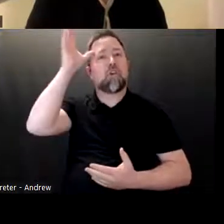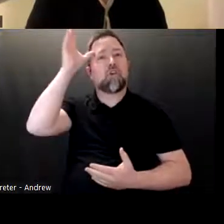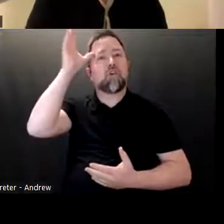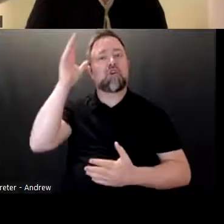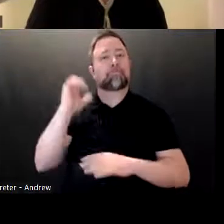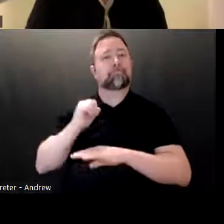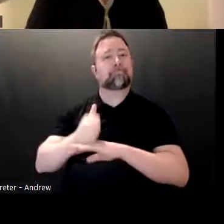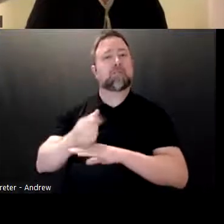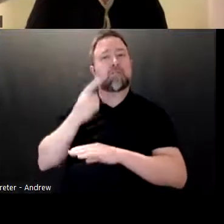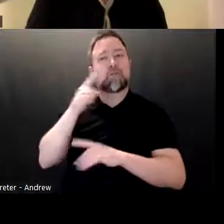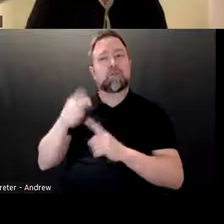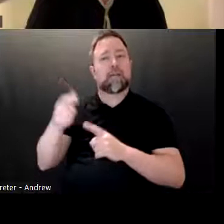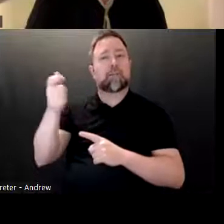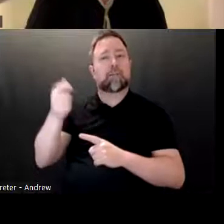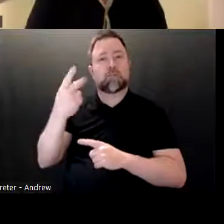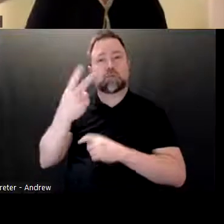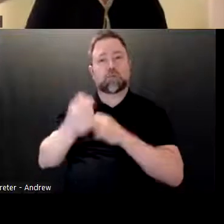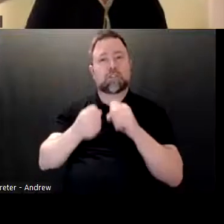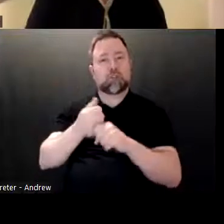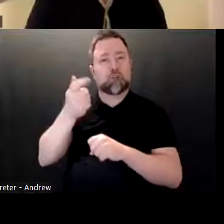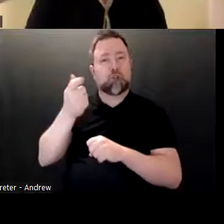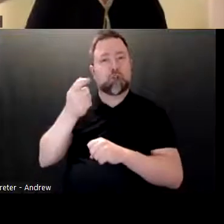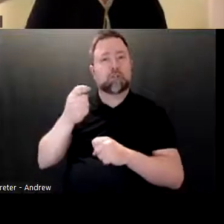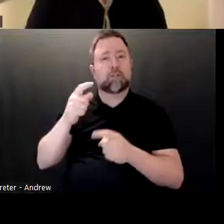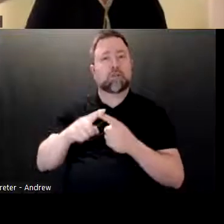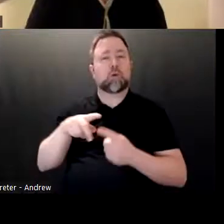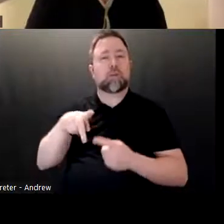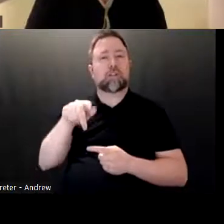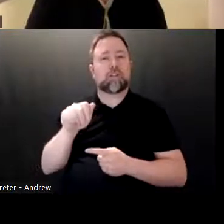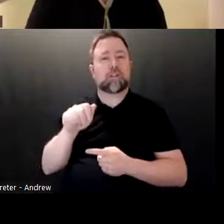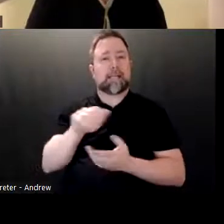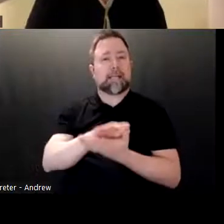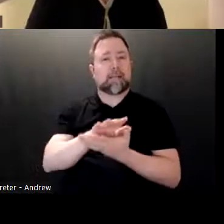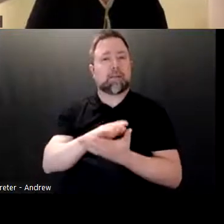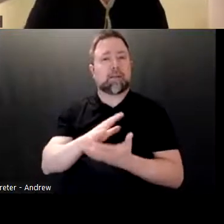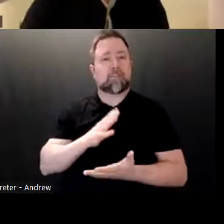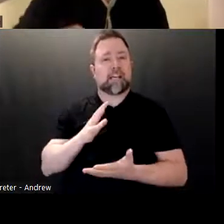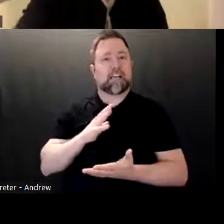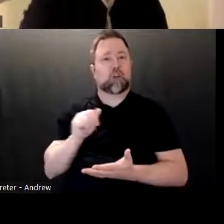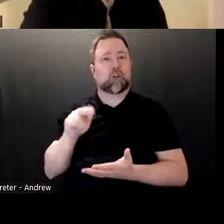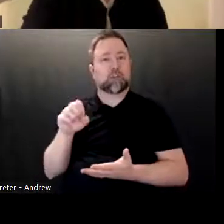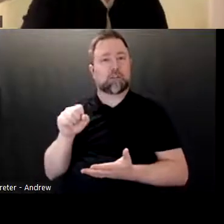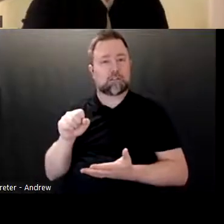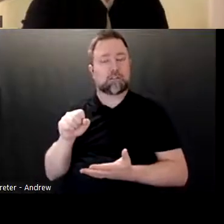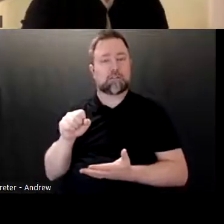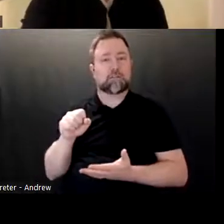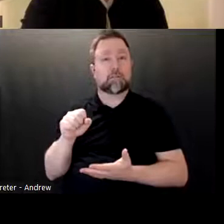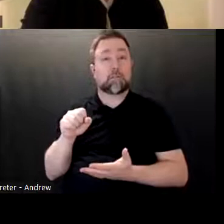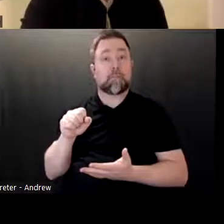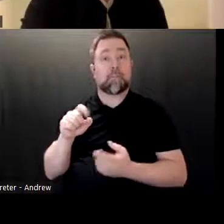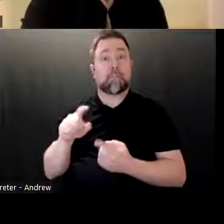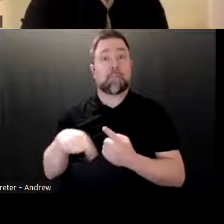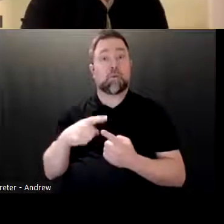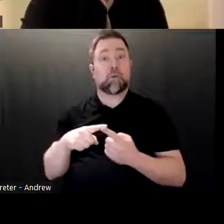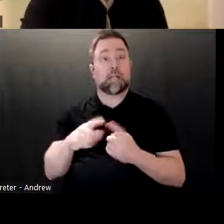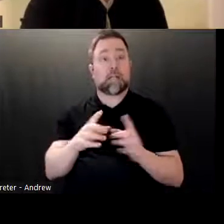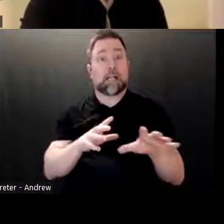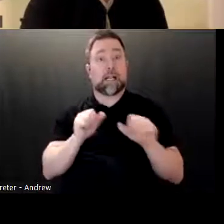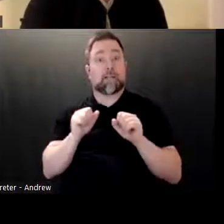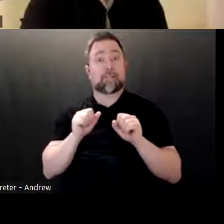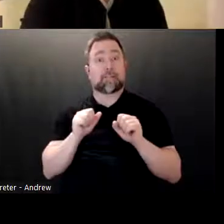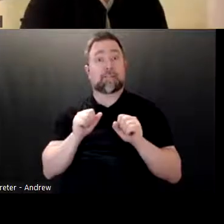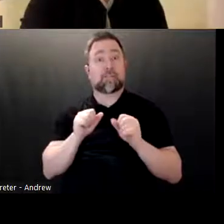School of Industrial Art and the more prestigious Pennsylvania Academy of the Fine Arts.